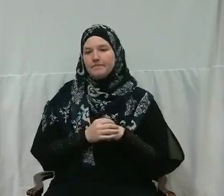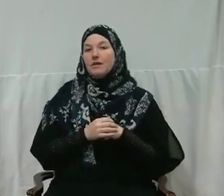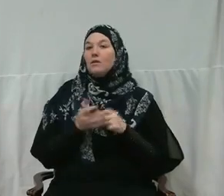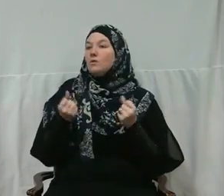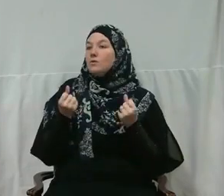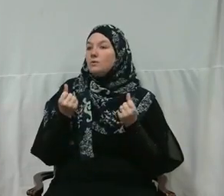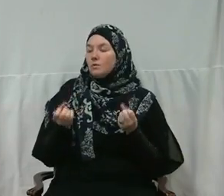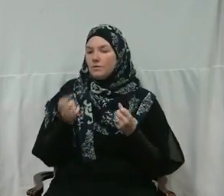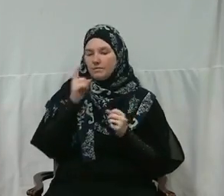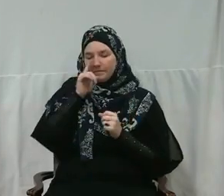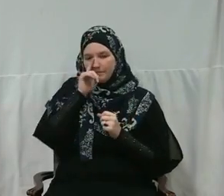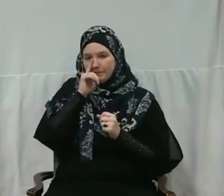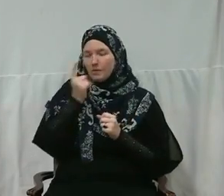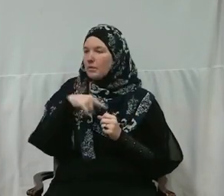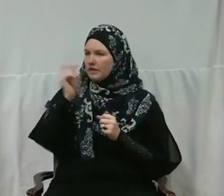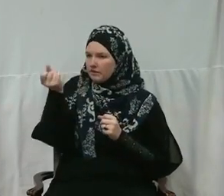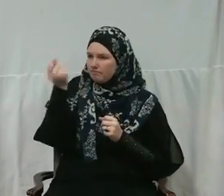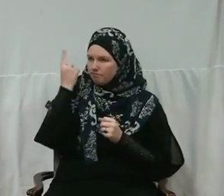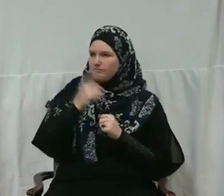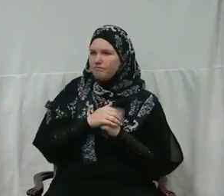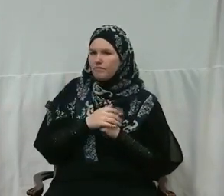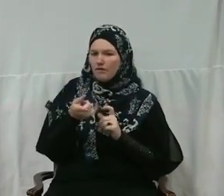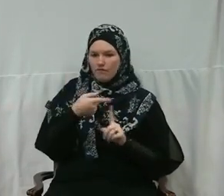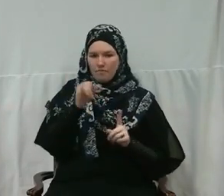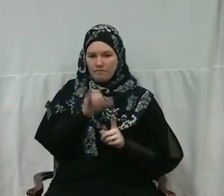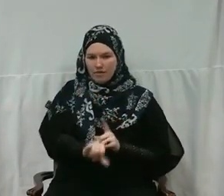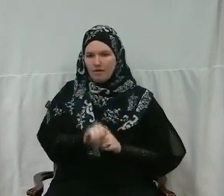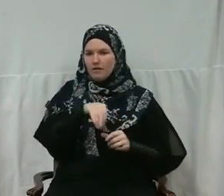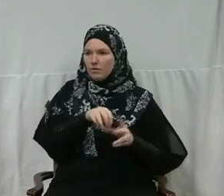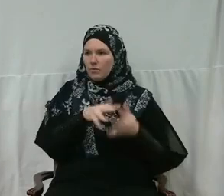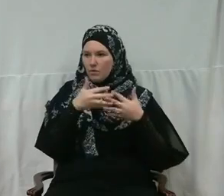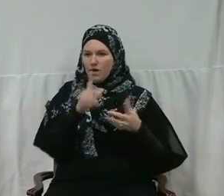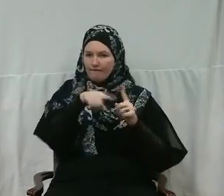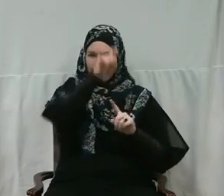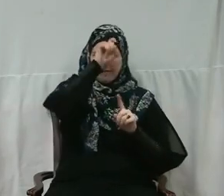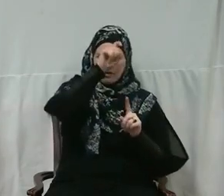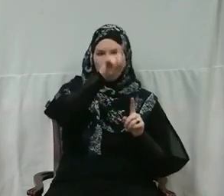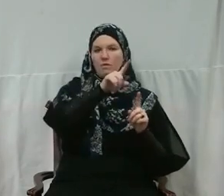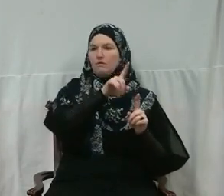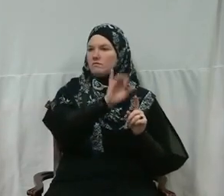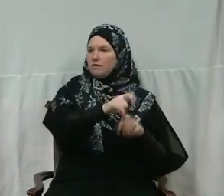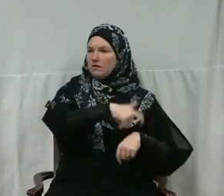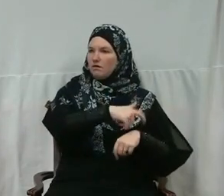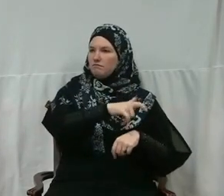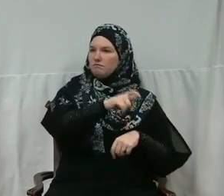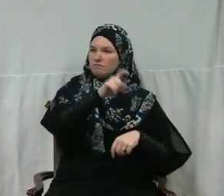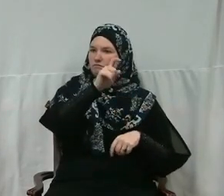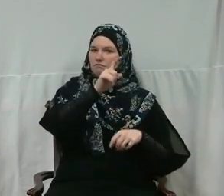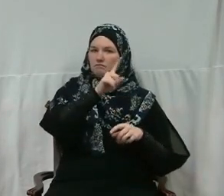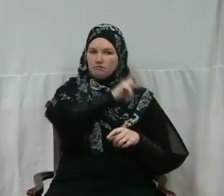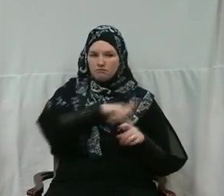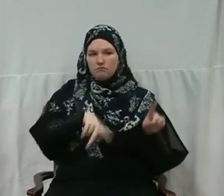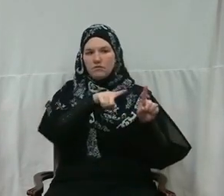So we understand from this that the dignity conferred upon us as